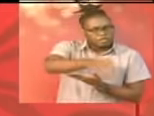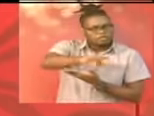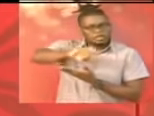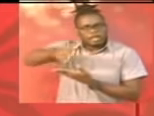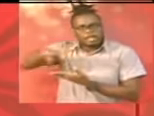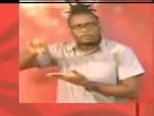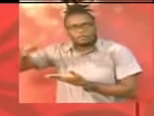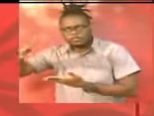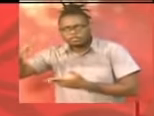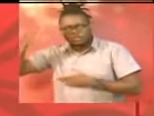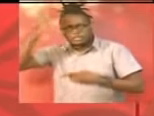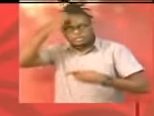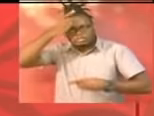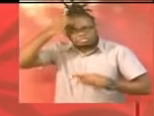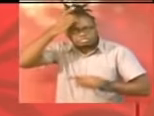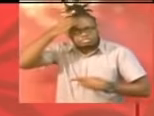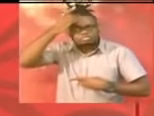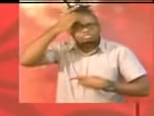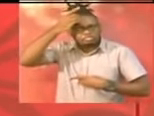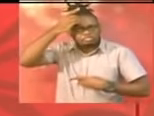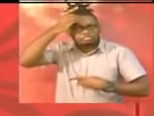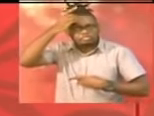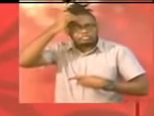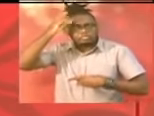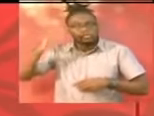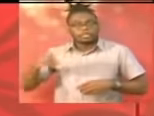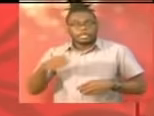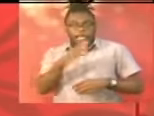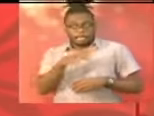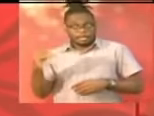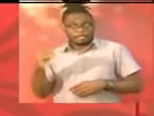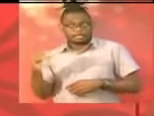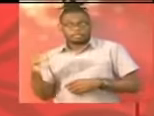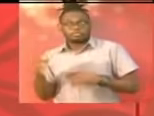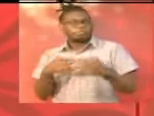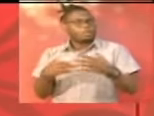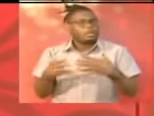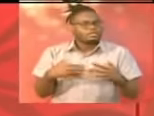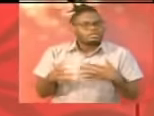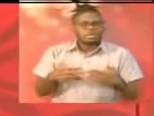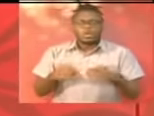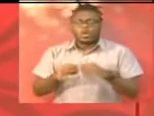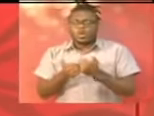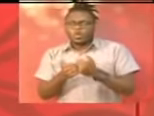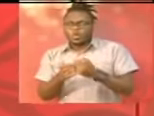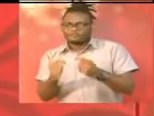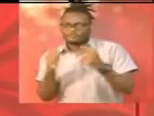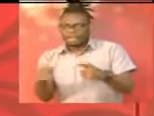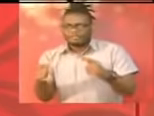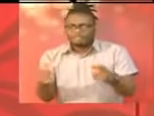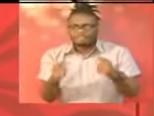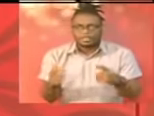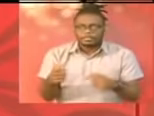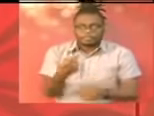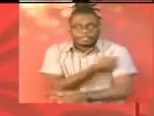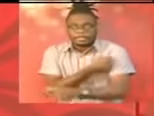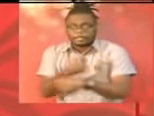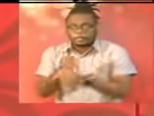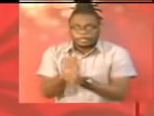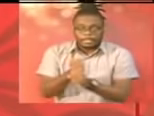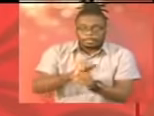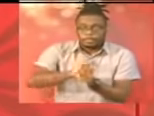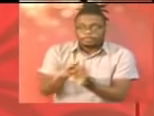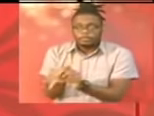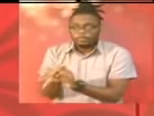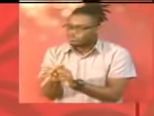and 2, despite the record speed at which they have been developed, COVID-19 vaccines have still